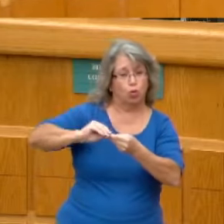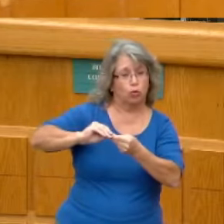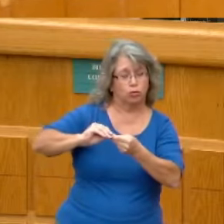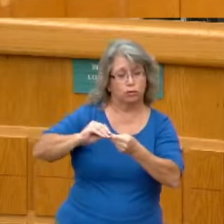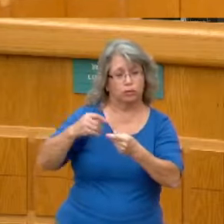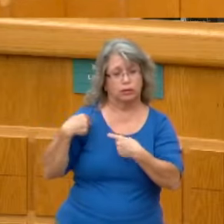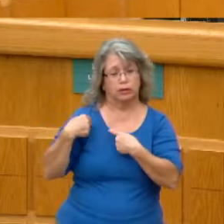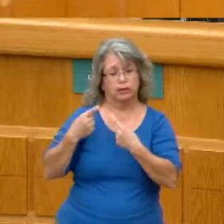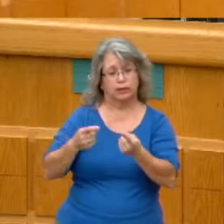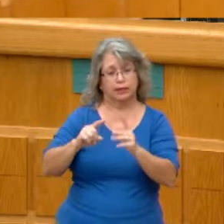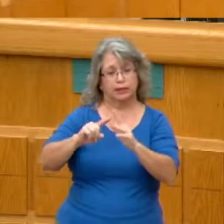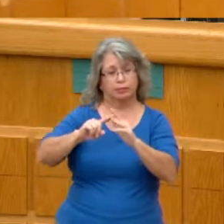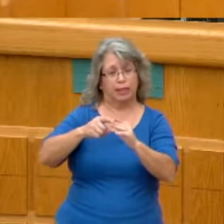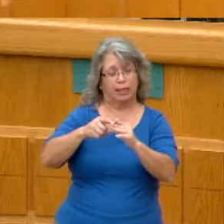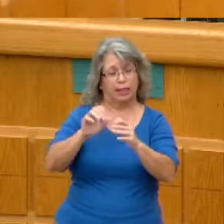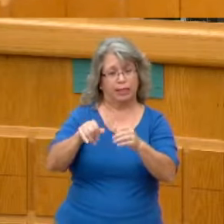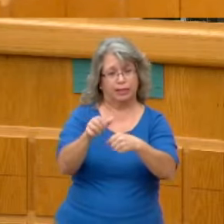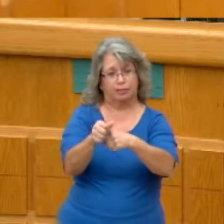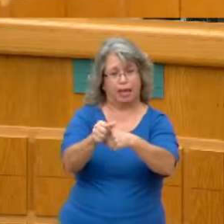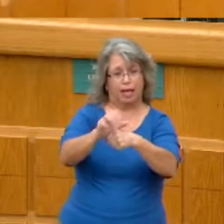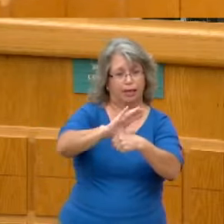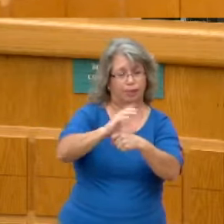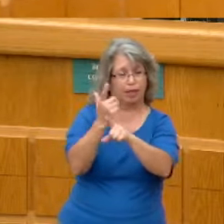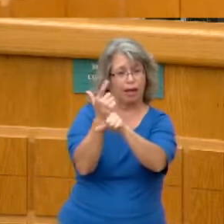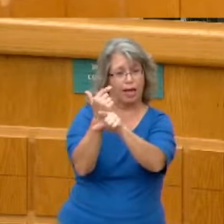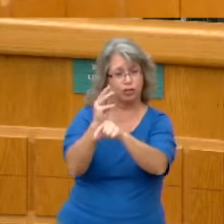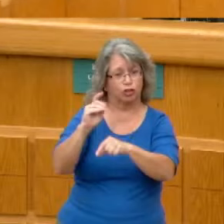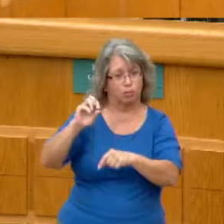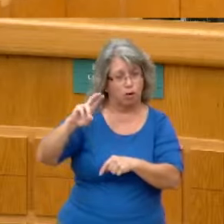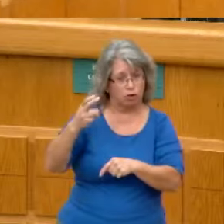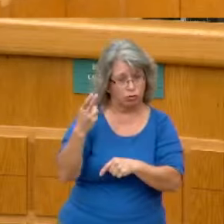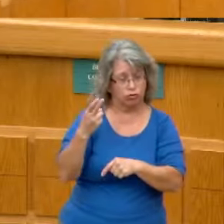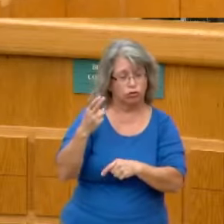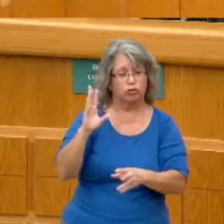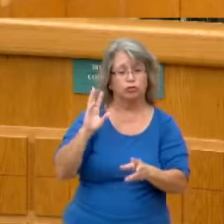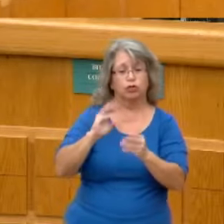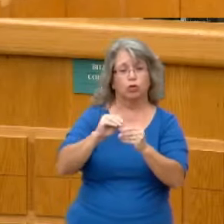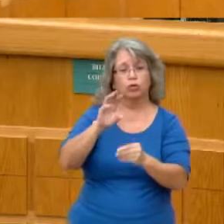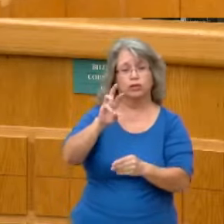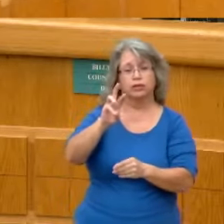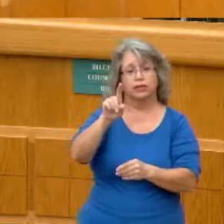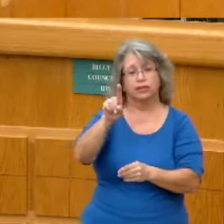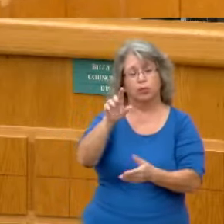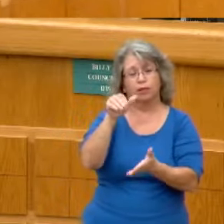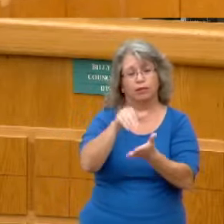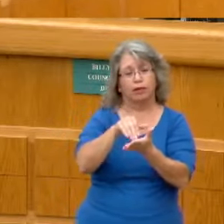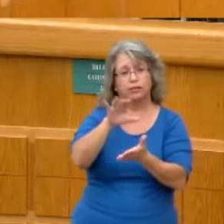beginning of the pandemic in March of last year, and the total is